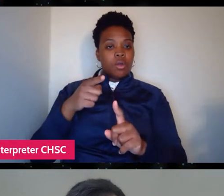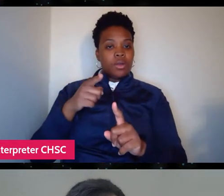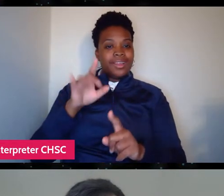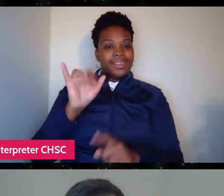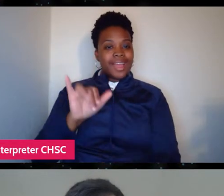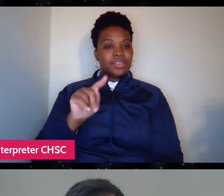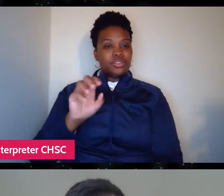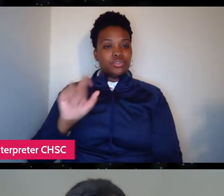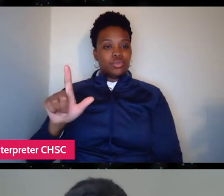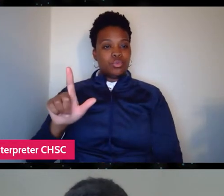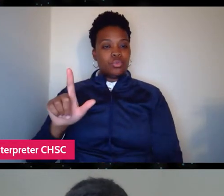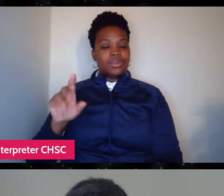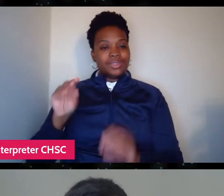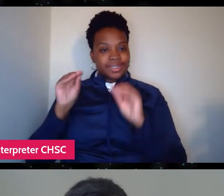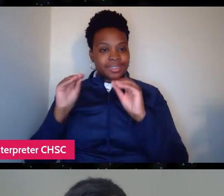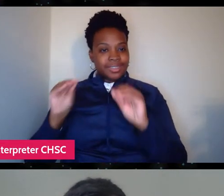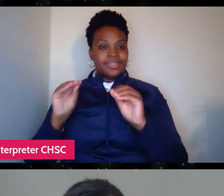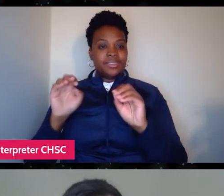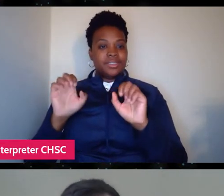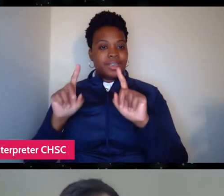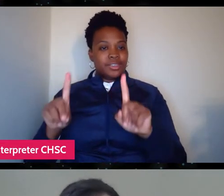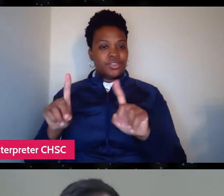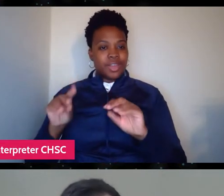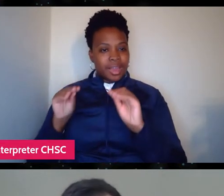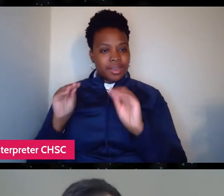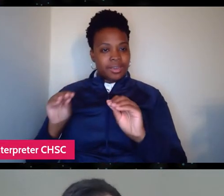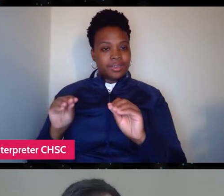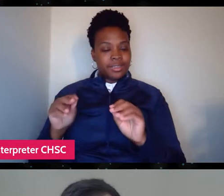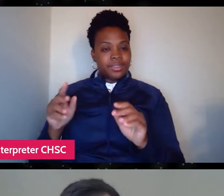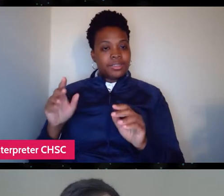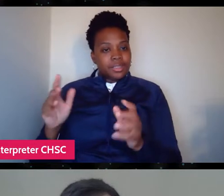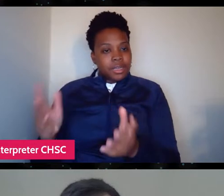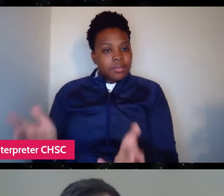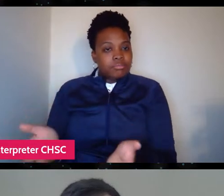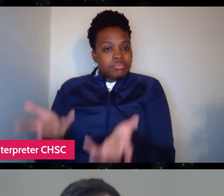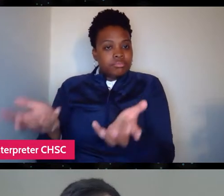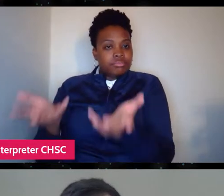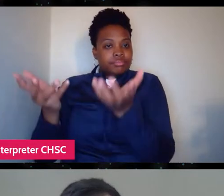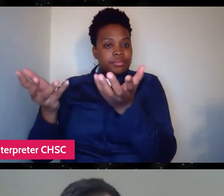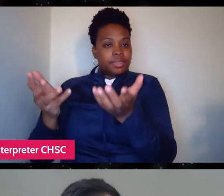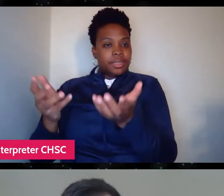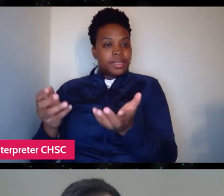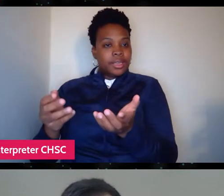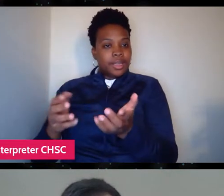to educate, to foster and ignite